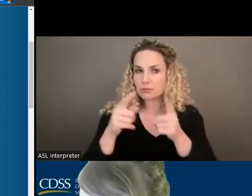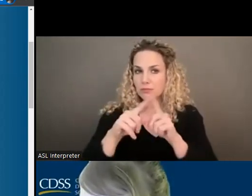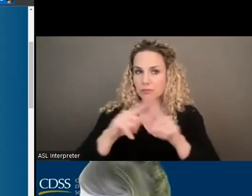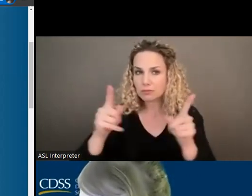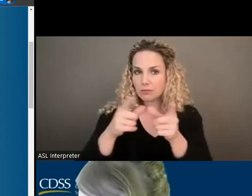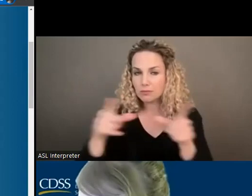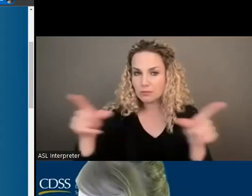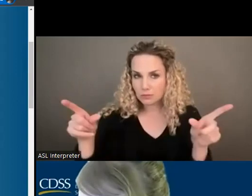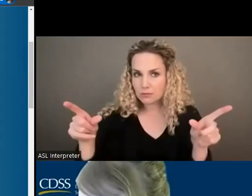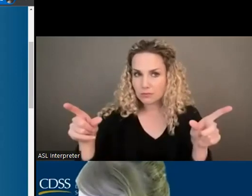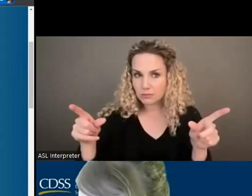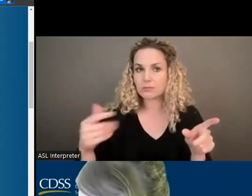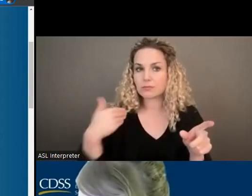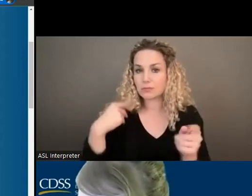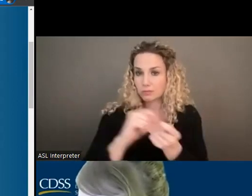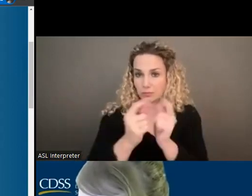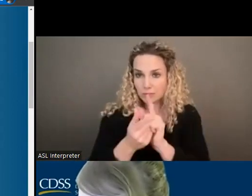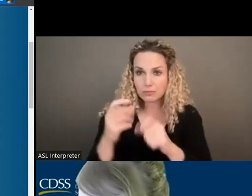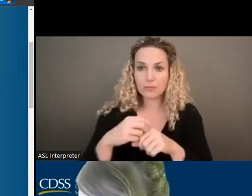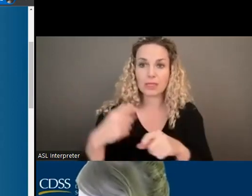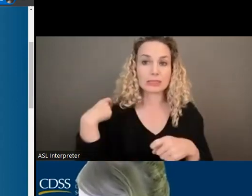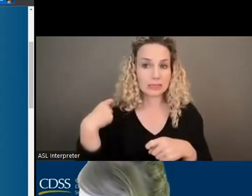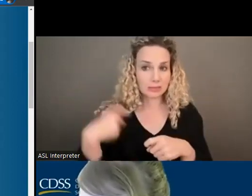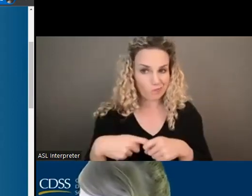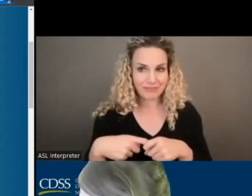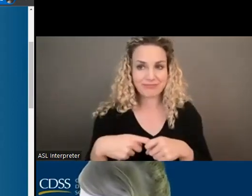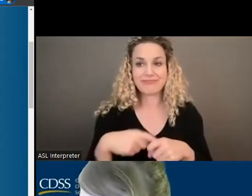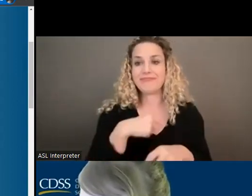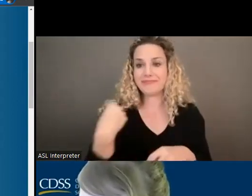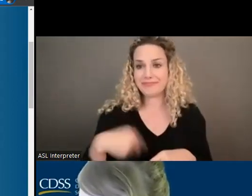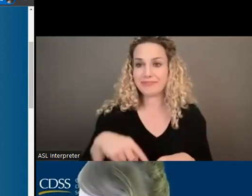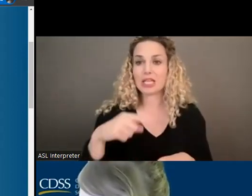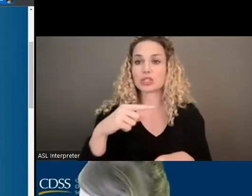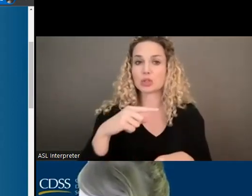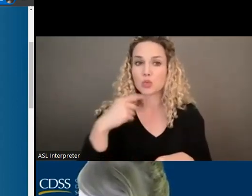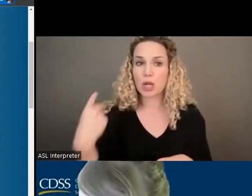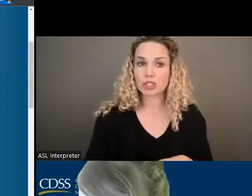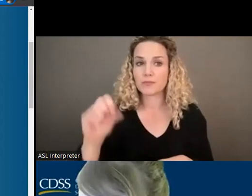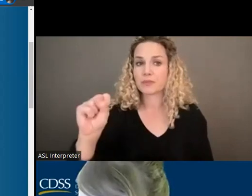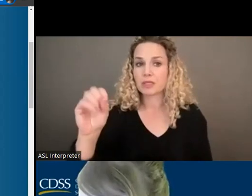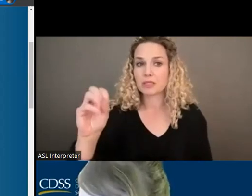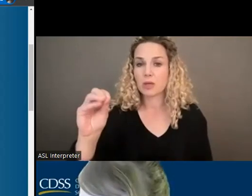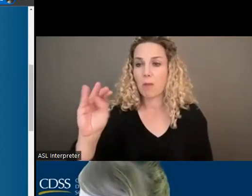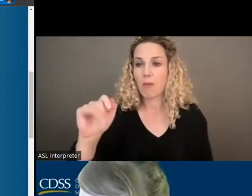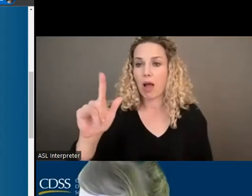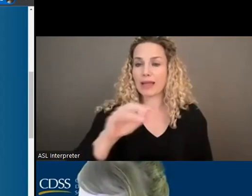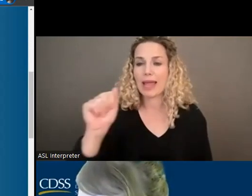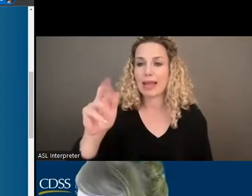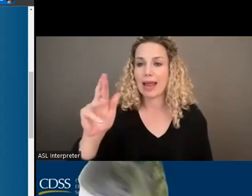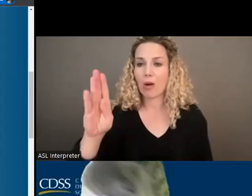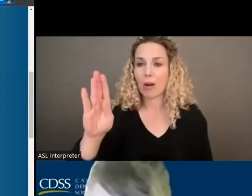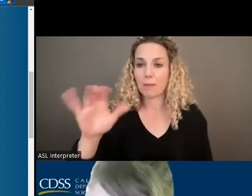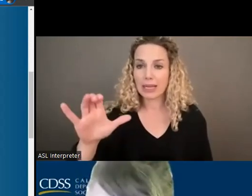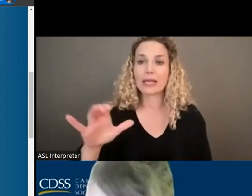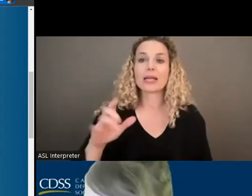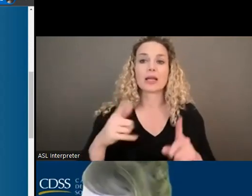languages. So we have it translated into Spanish, Chinese, Russian, Somali, and Arabic. And then we also